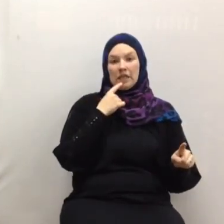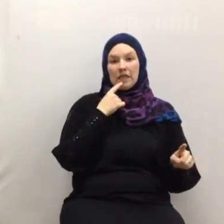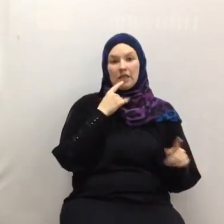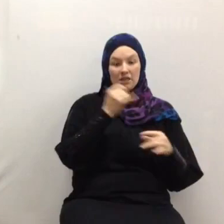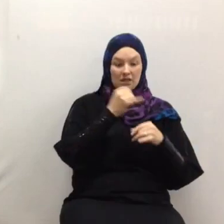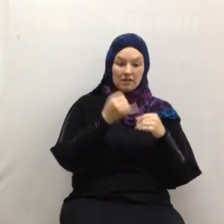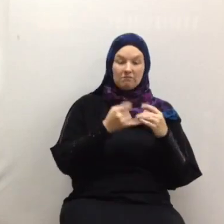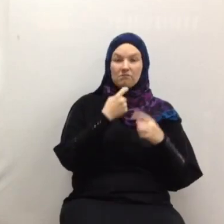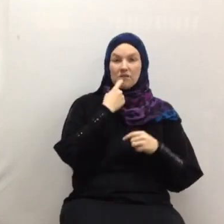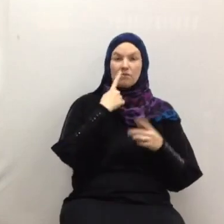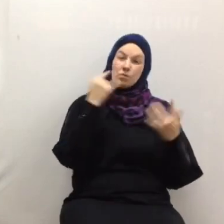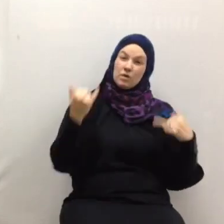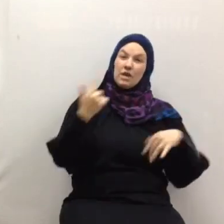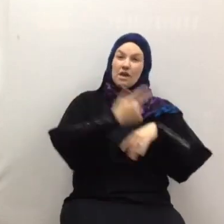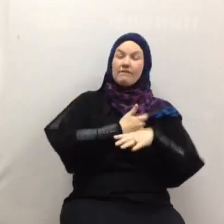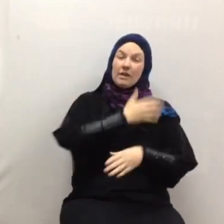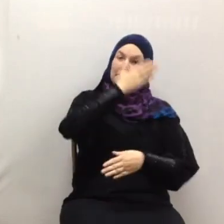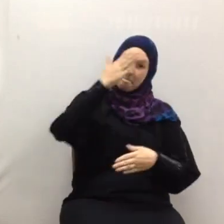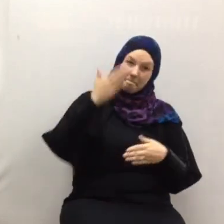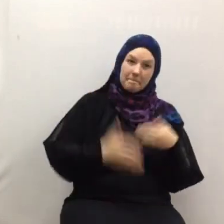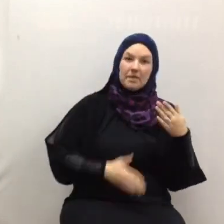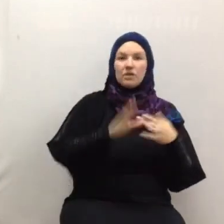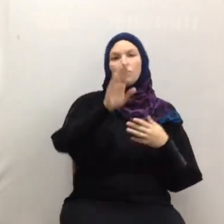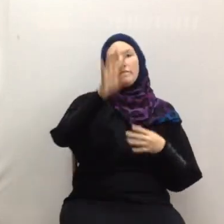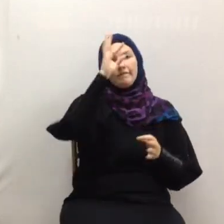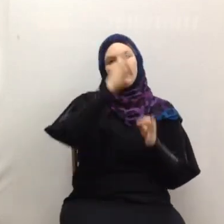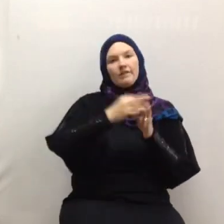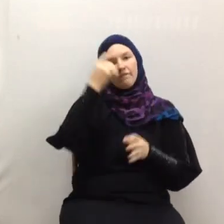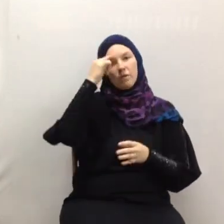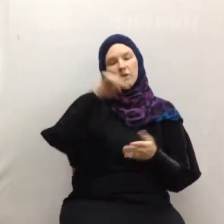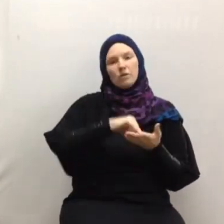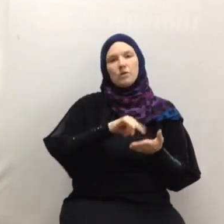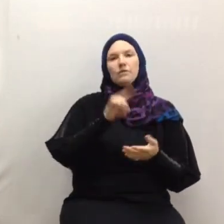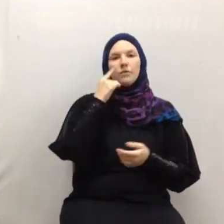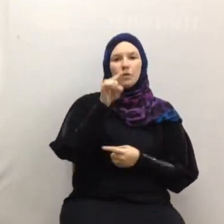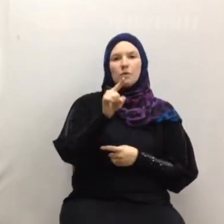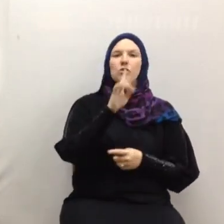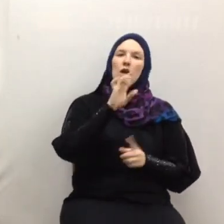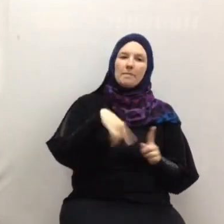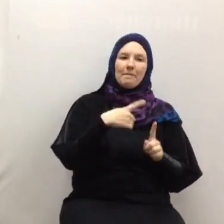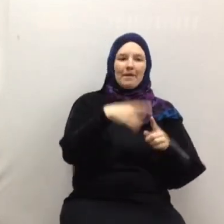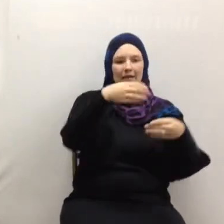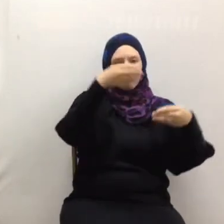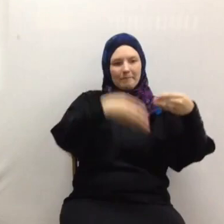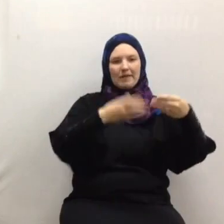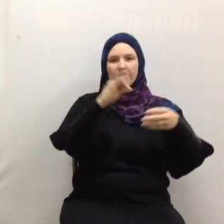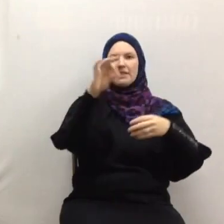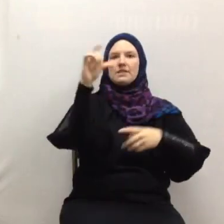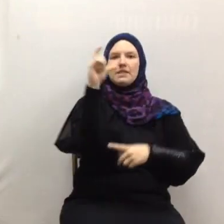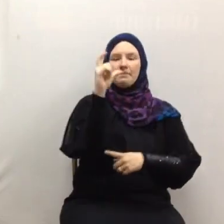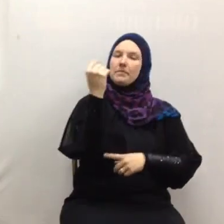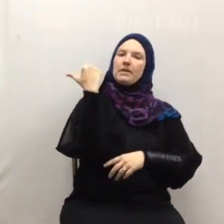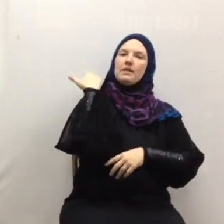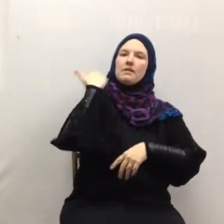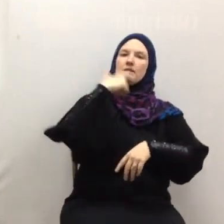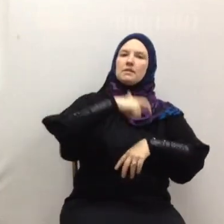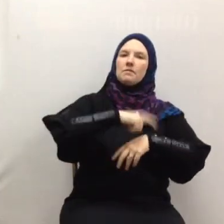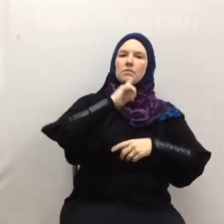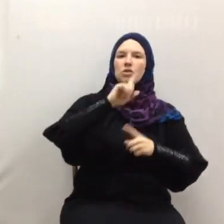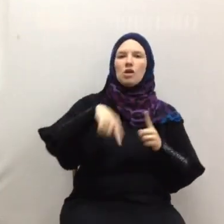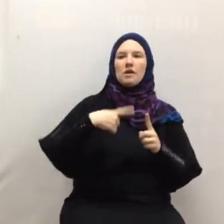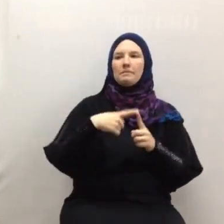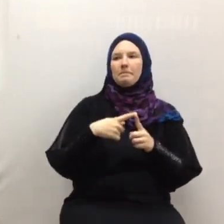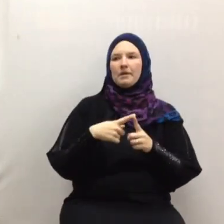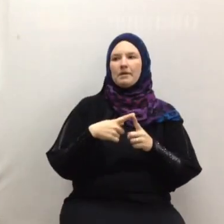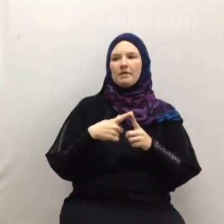you, is clearly talking about the completion of the religion. Last time we explained that the completion of the